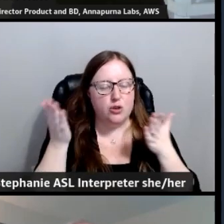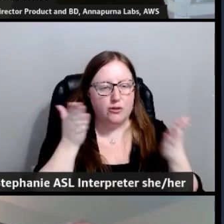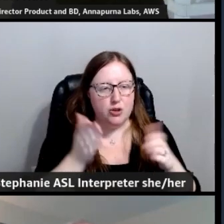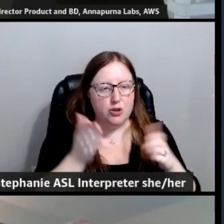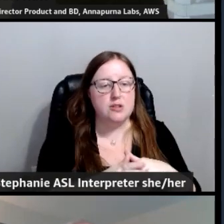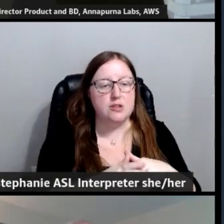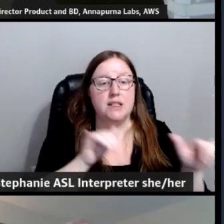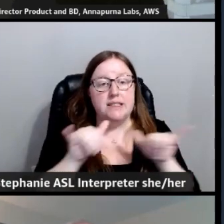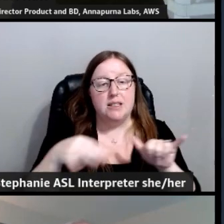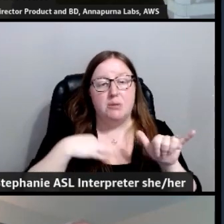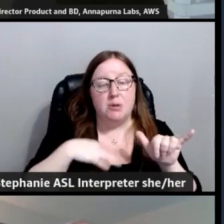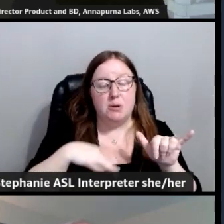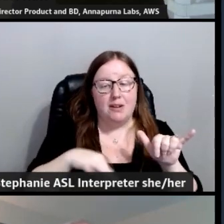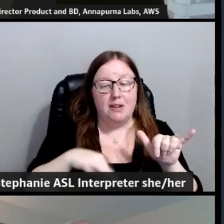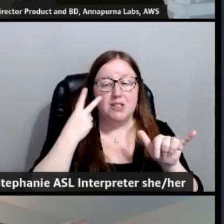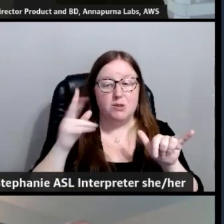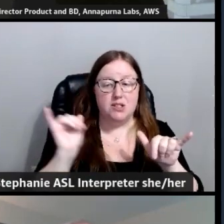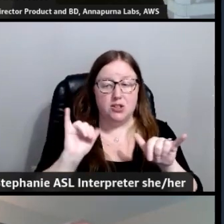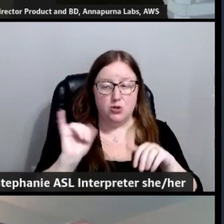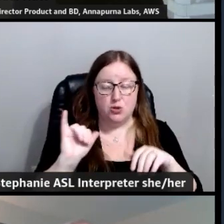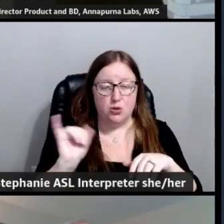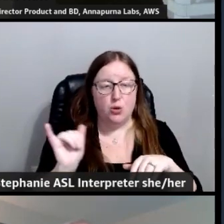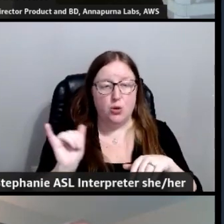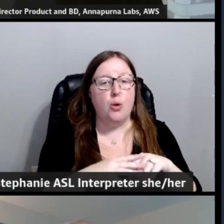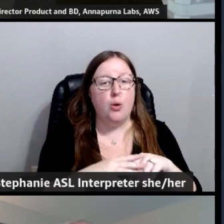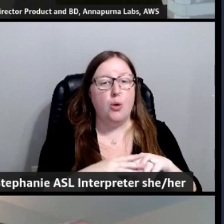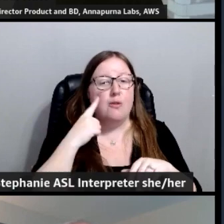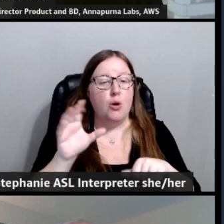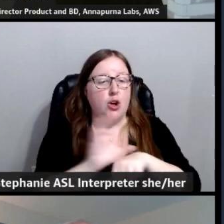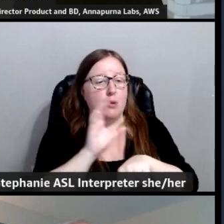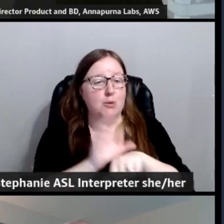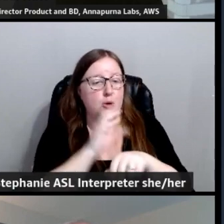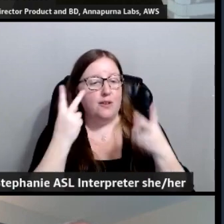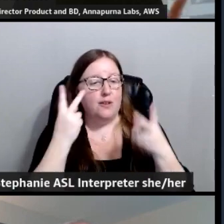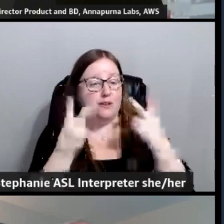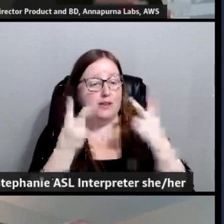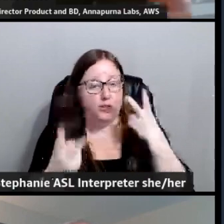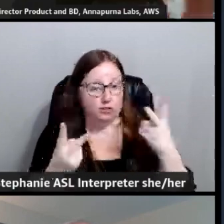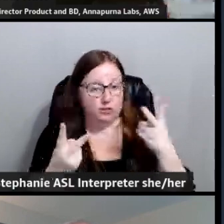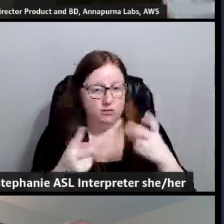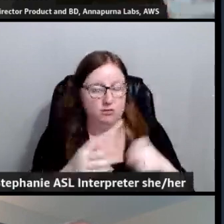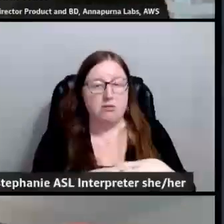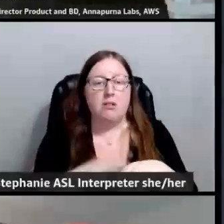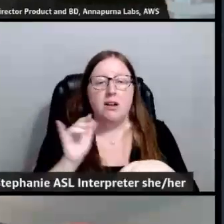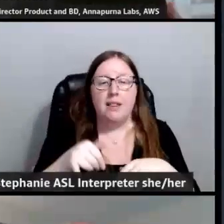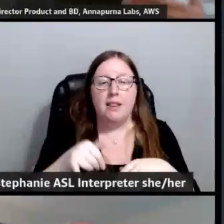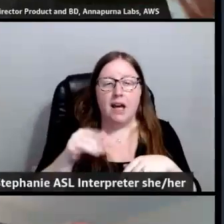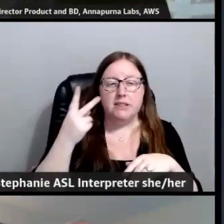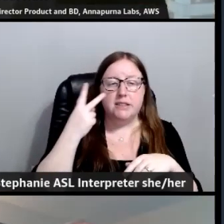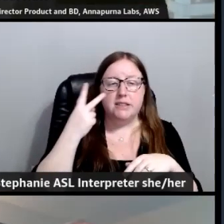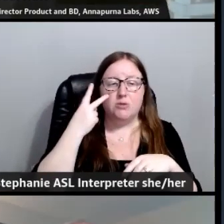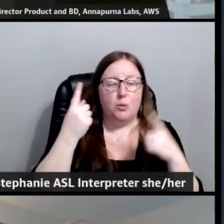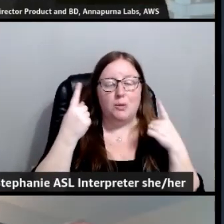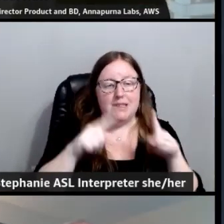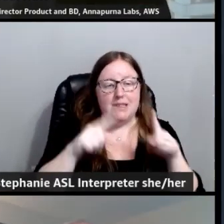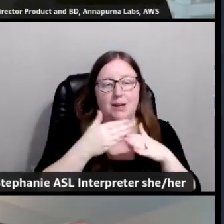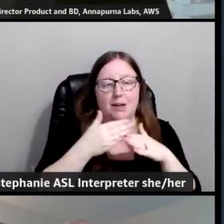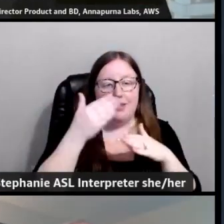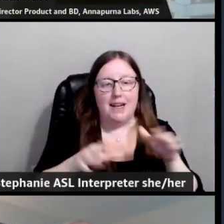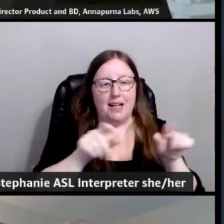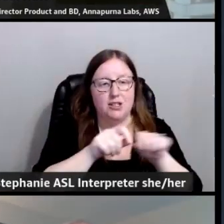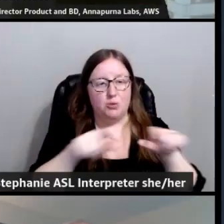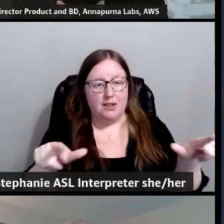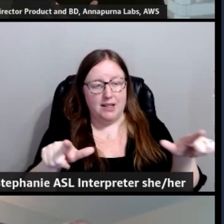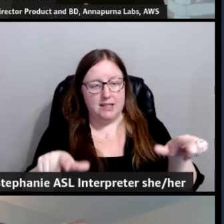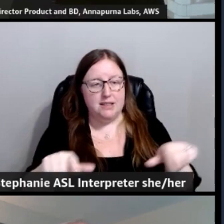similar benefits we see also on the computer vision side. This is a preview of what's coming in the next release in our software. It's